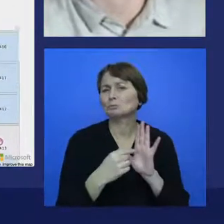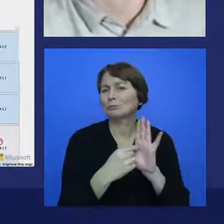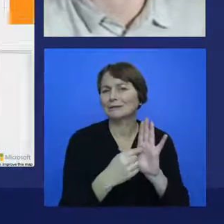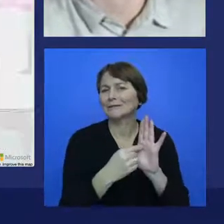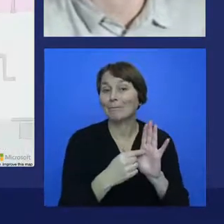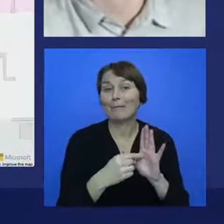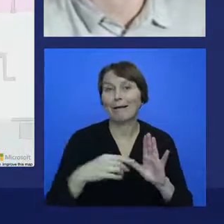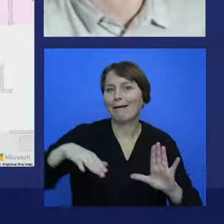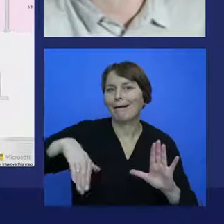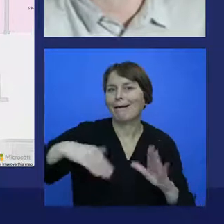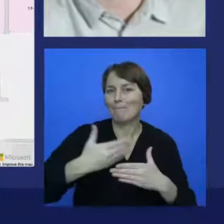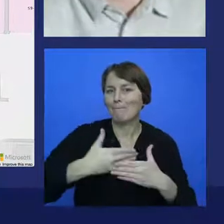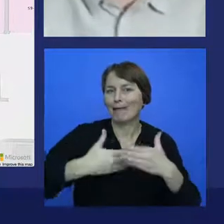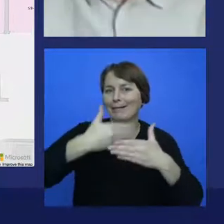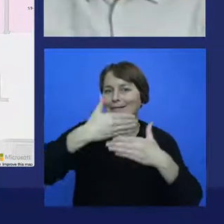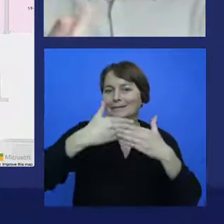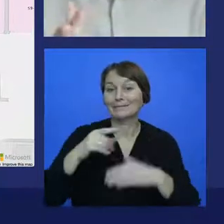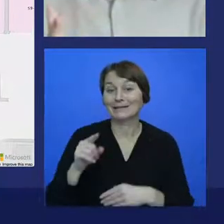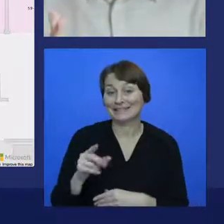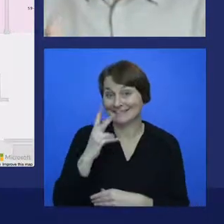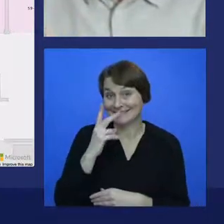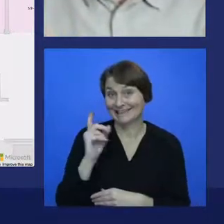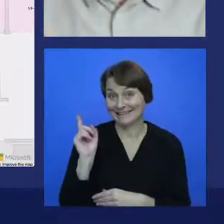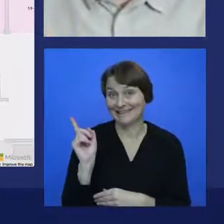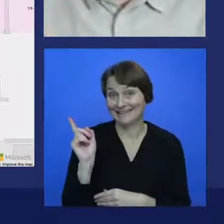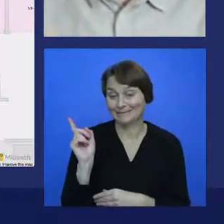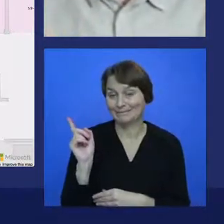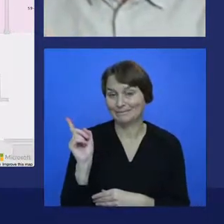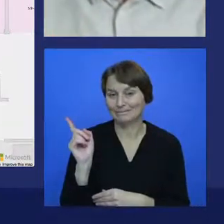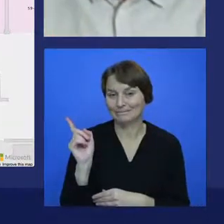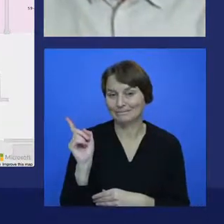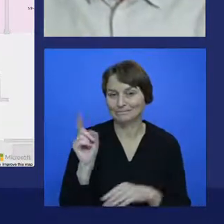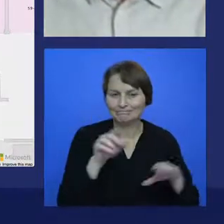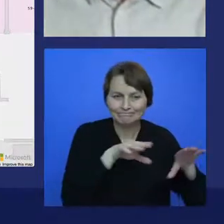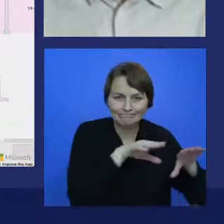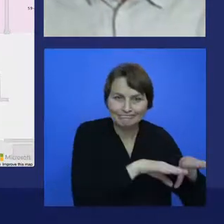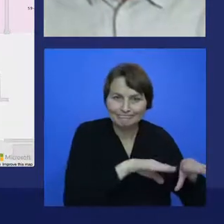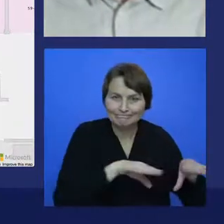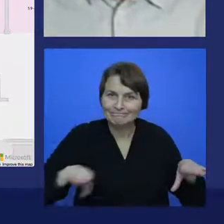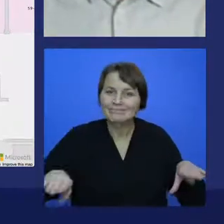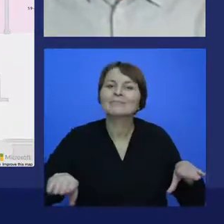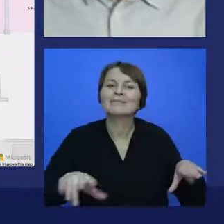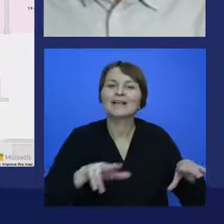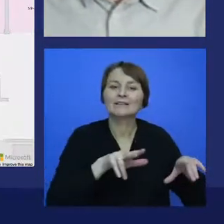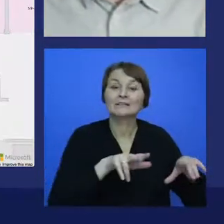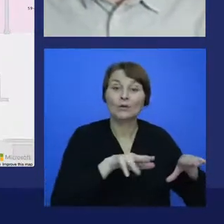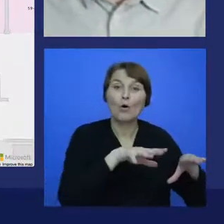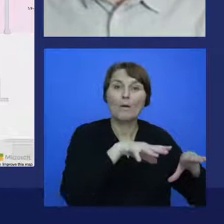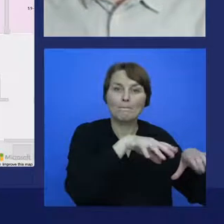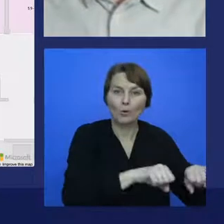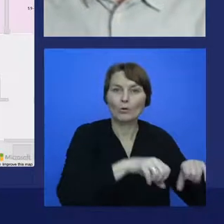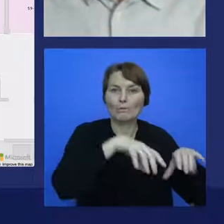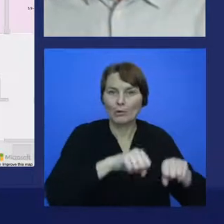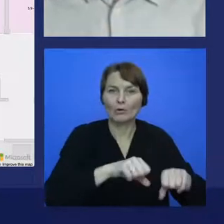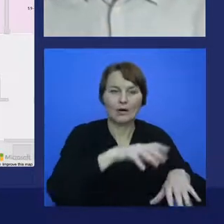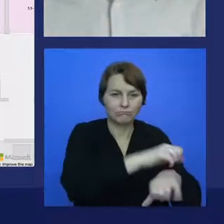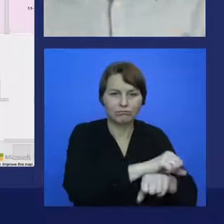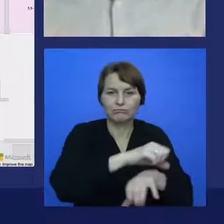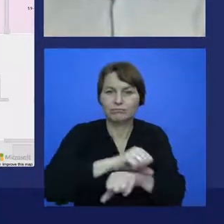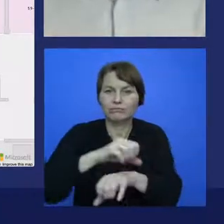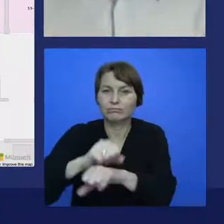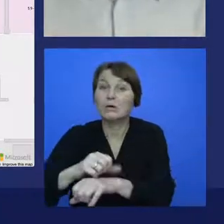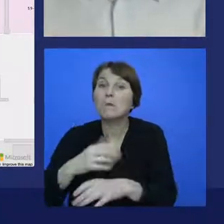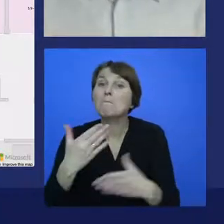been built yet. But for example, in this bank of desks, I can see that three of those are actually booked out and in use. This orange one here might